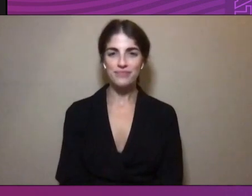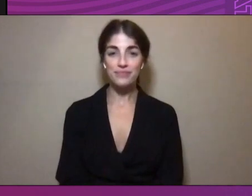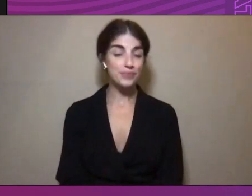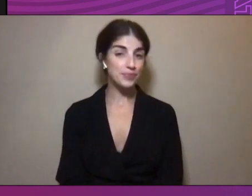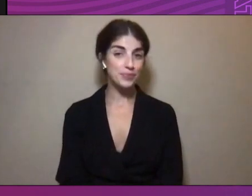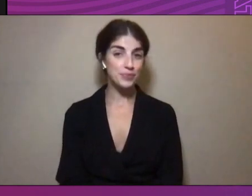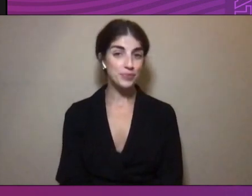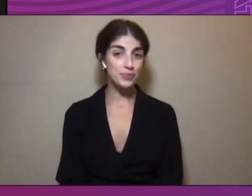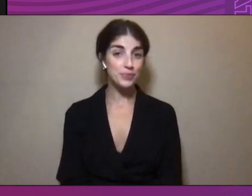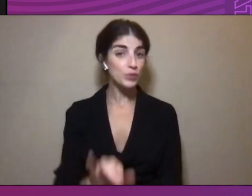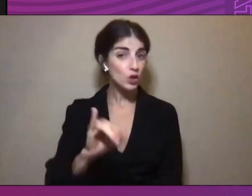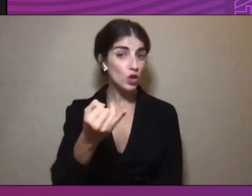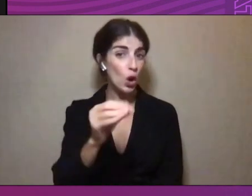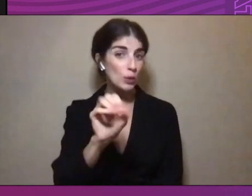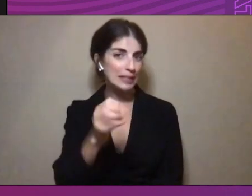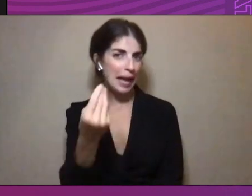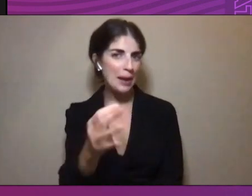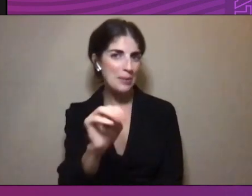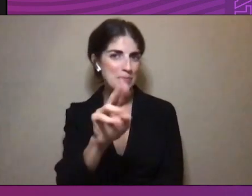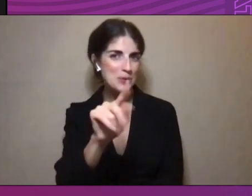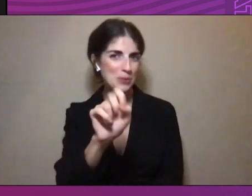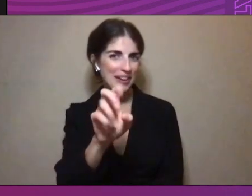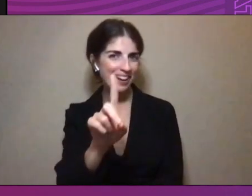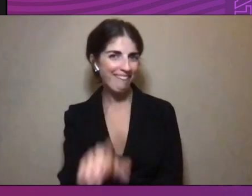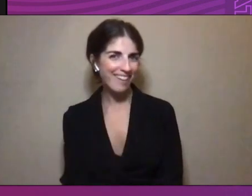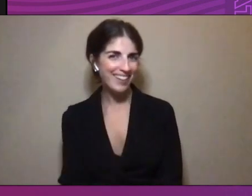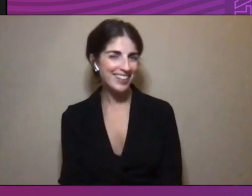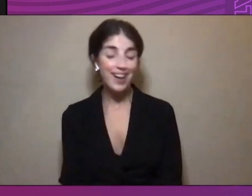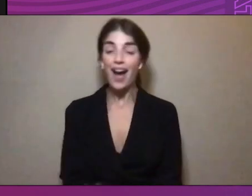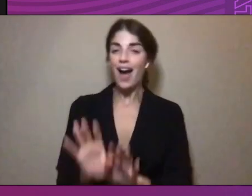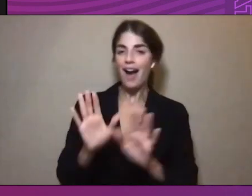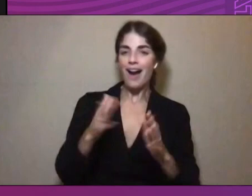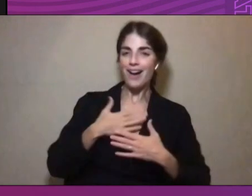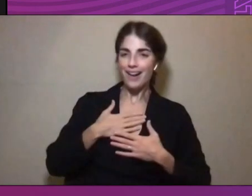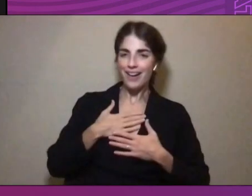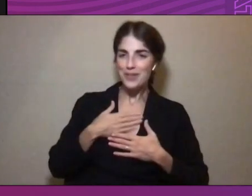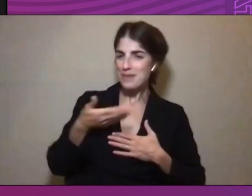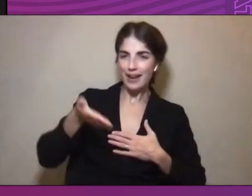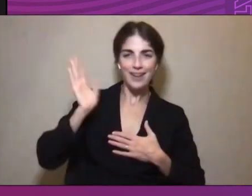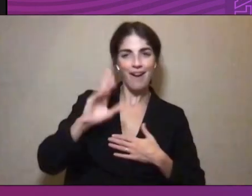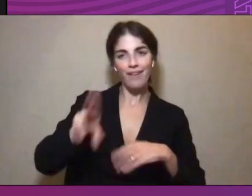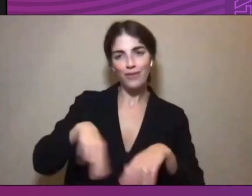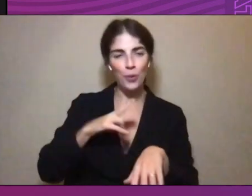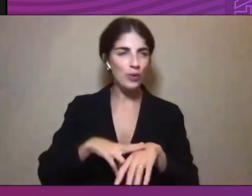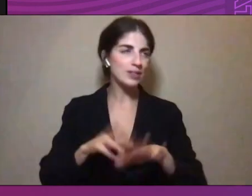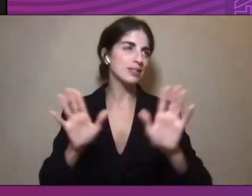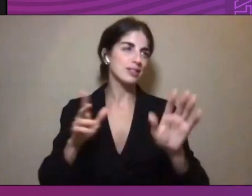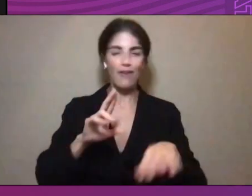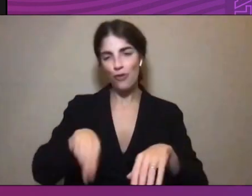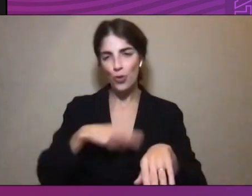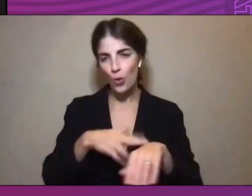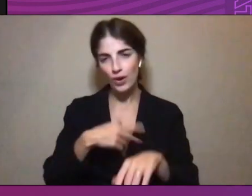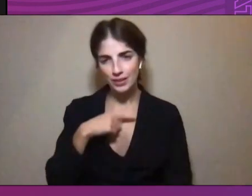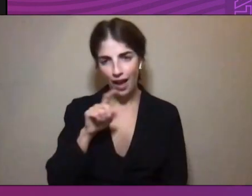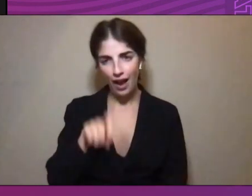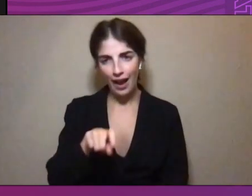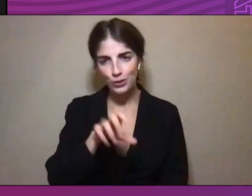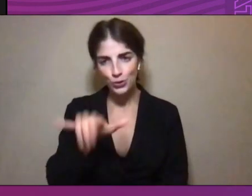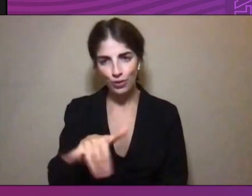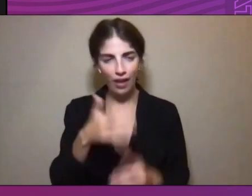Jose, you're muted, Jose. Oh my God, of course, I had to do that. Thank you,